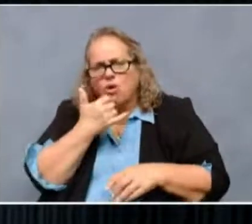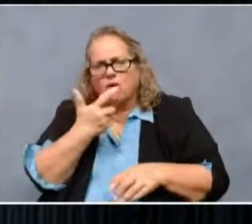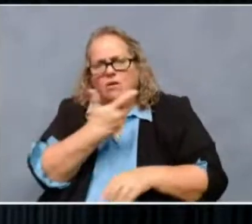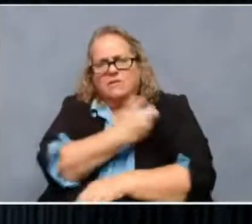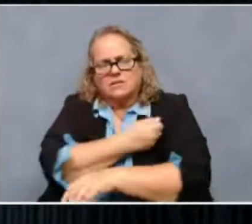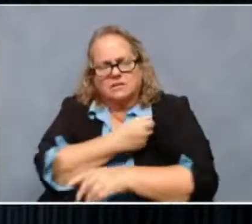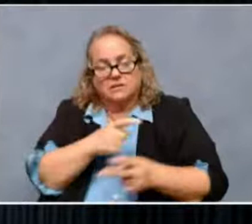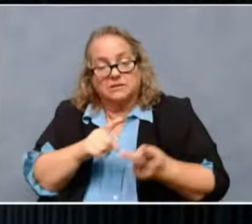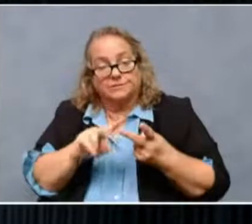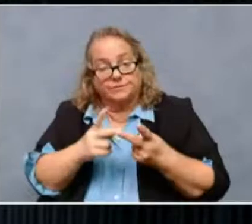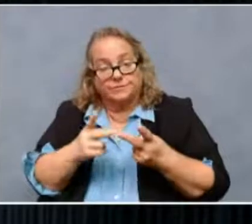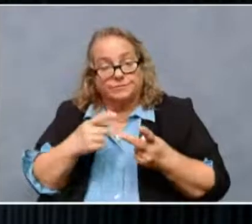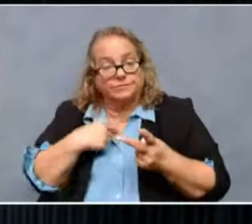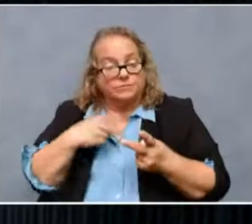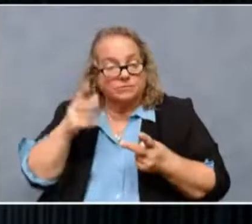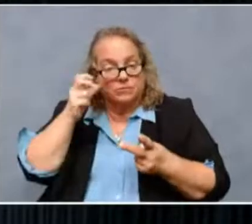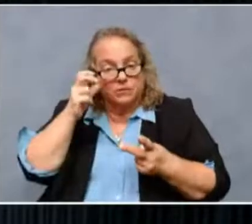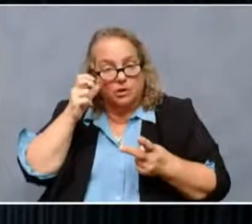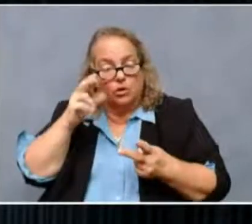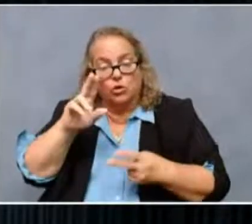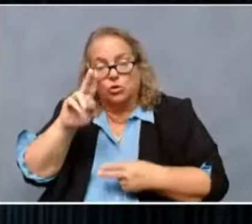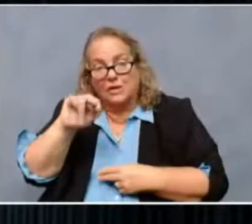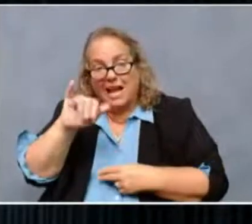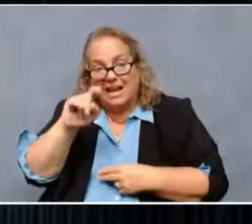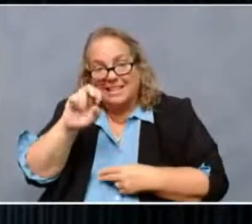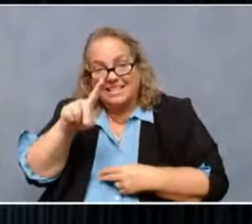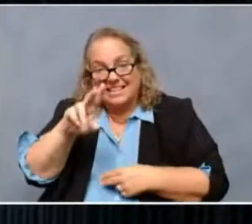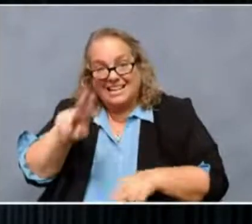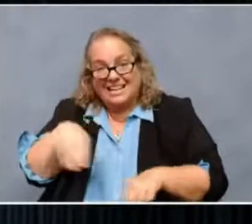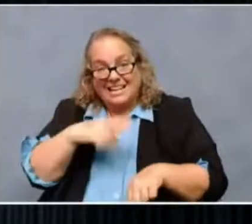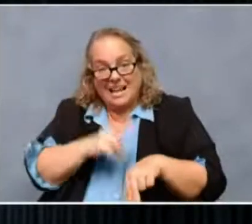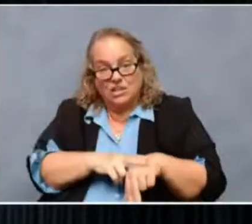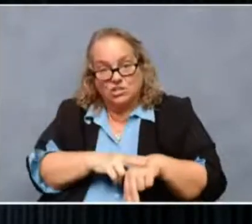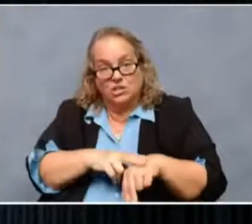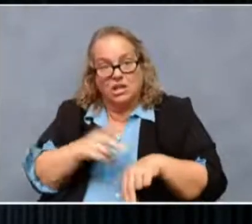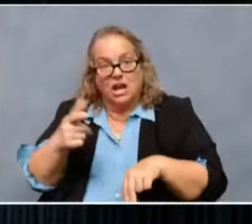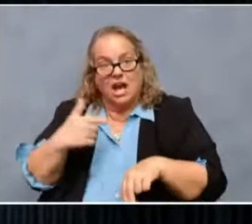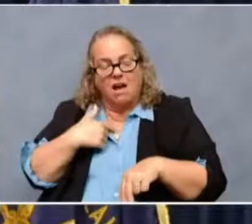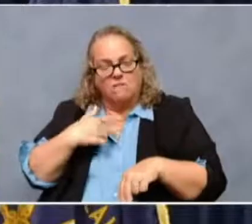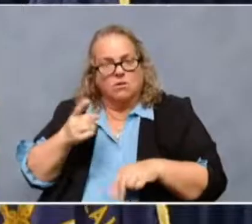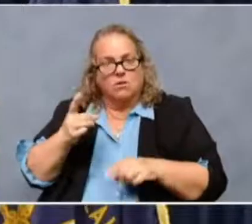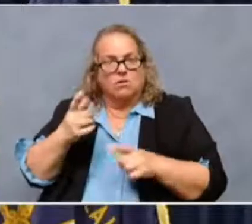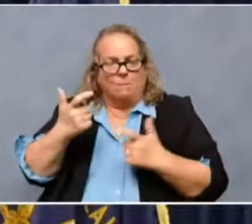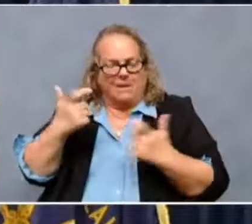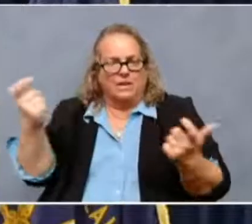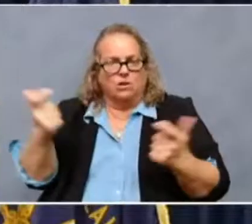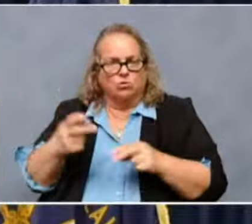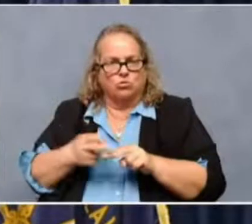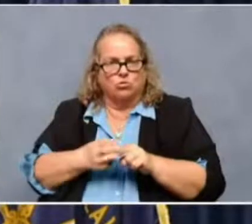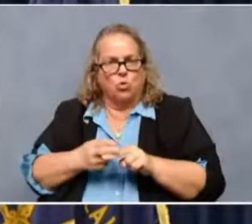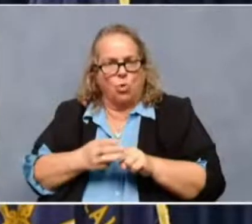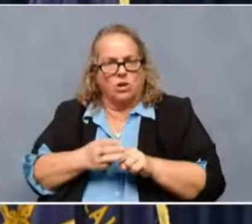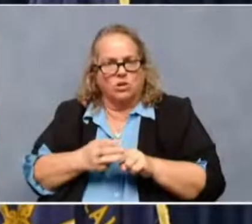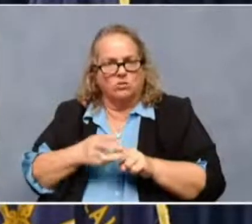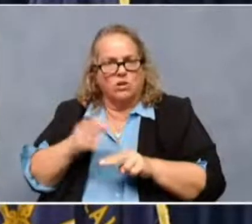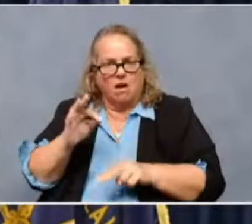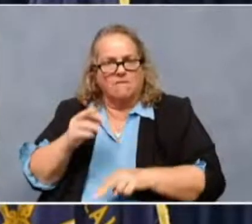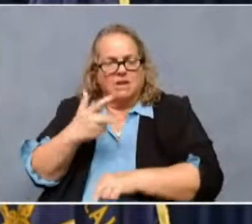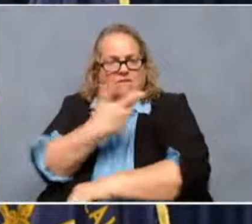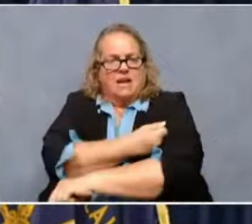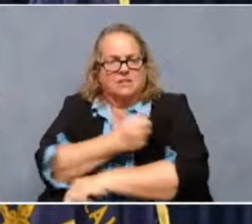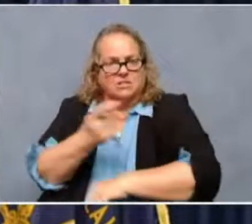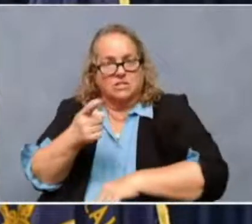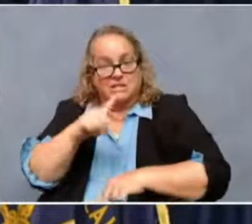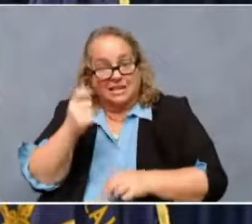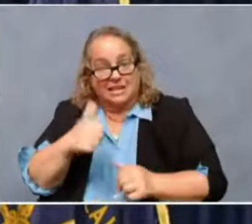of a syringe shortage. Has there been any fear of that, any signs of that in the U.S. or especially in Kentucky?